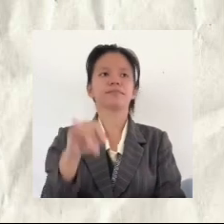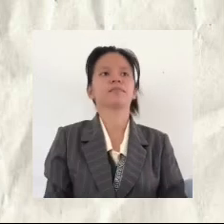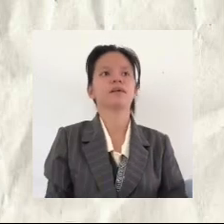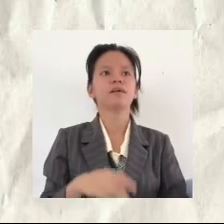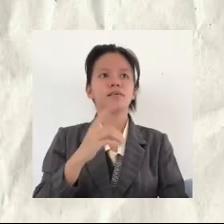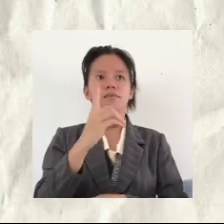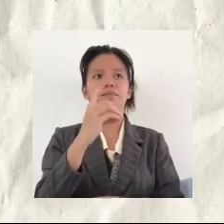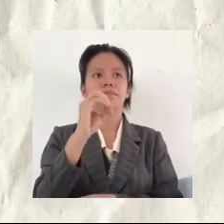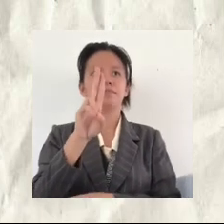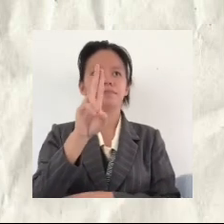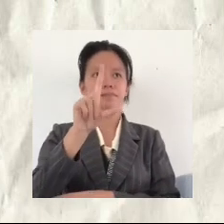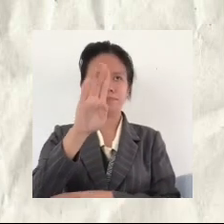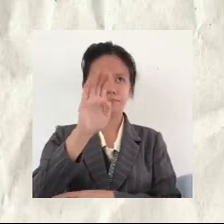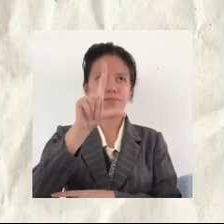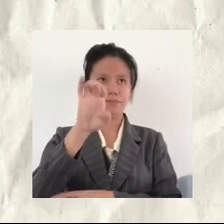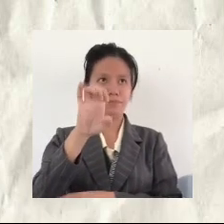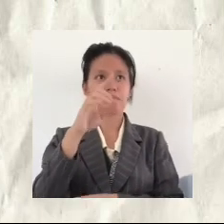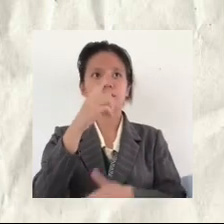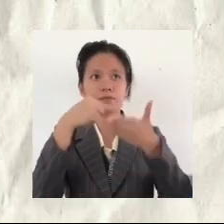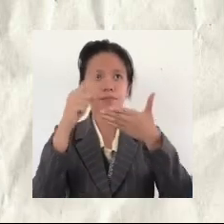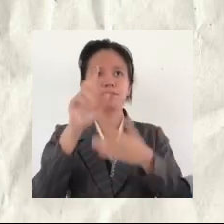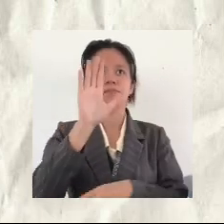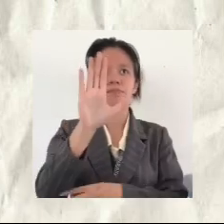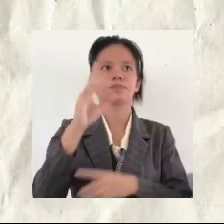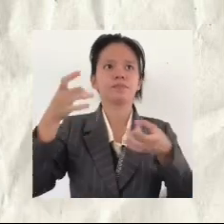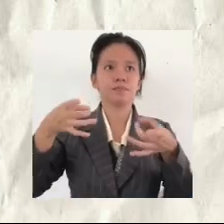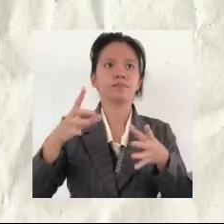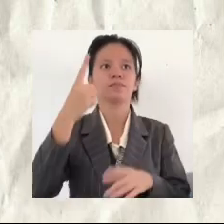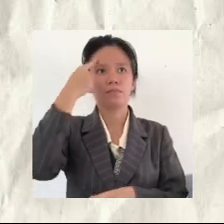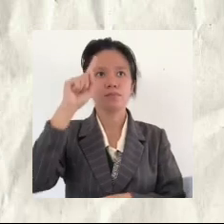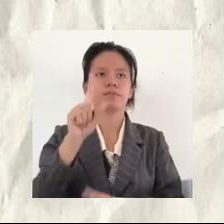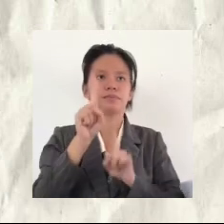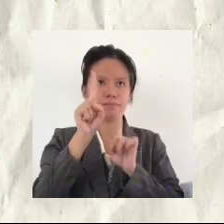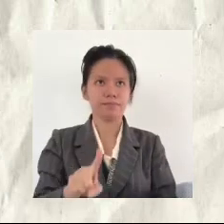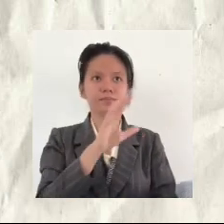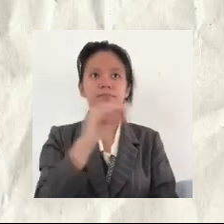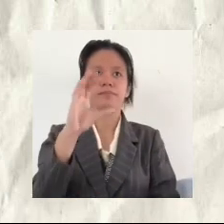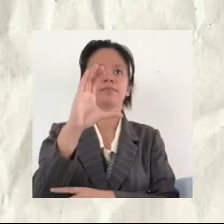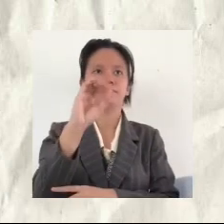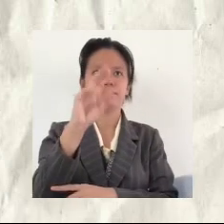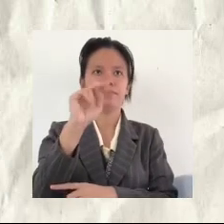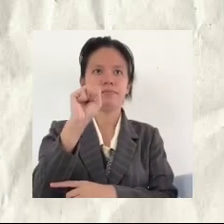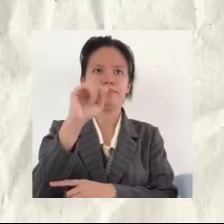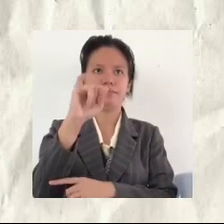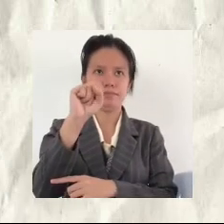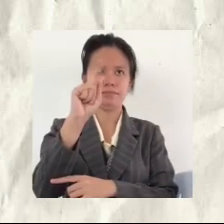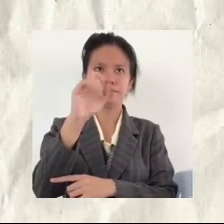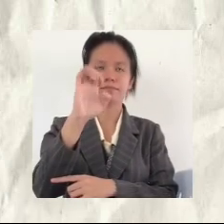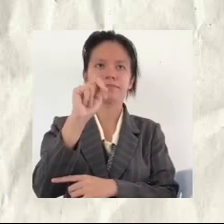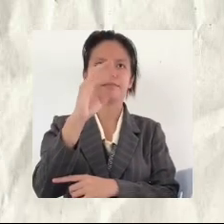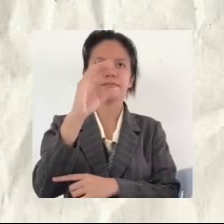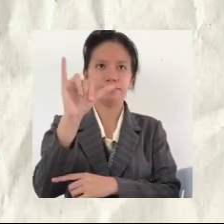tables or graphs, each accompanied by a clear and brief interpretation. So,